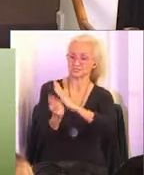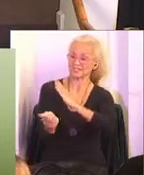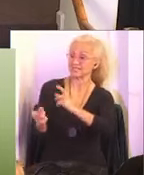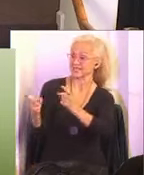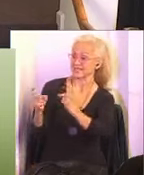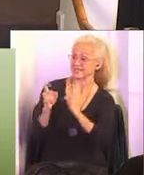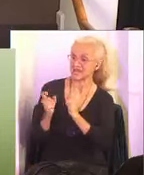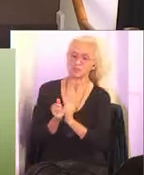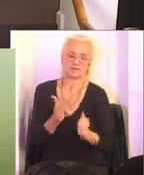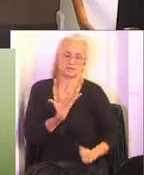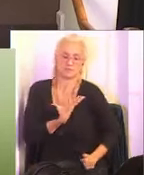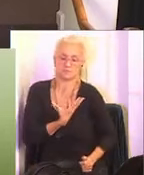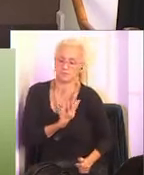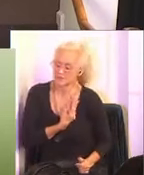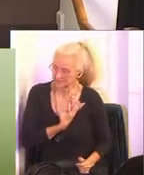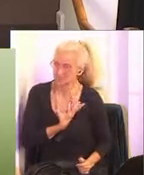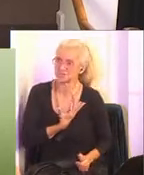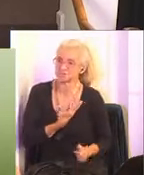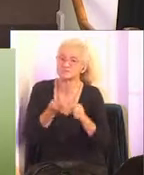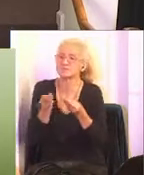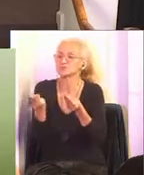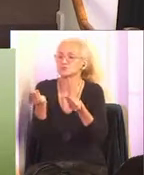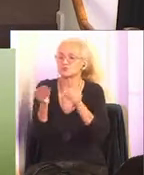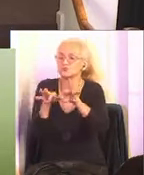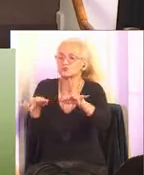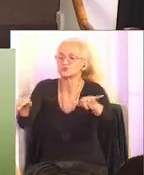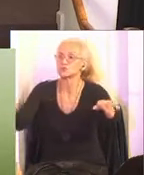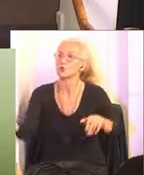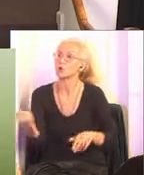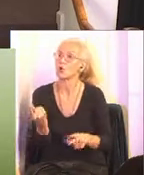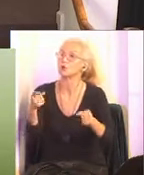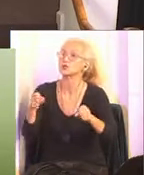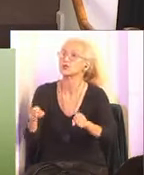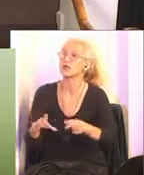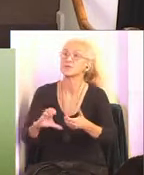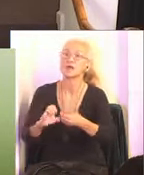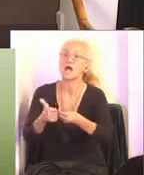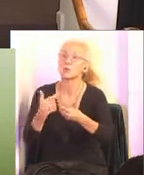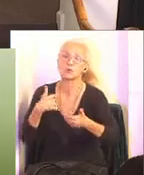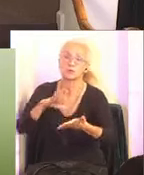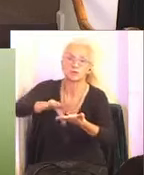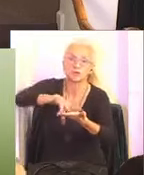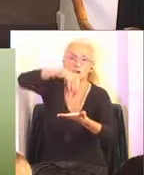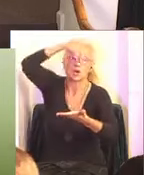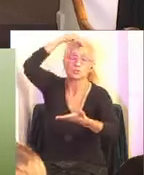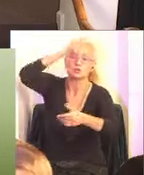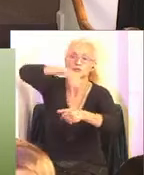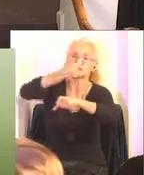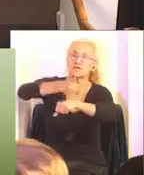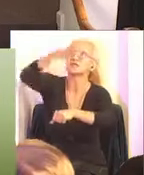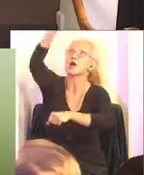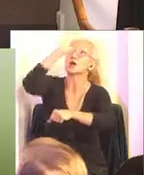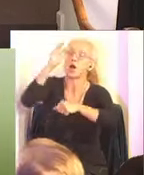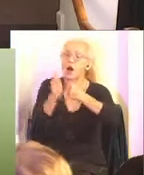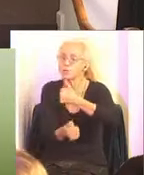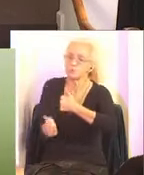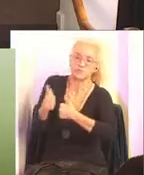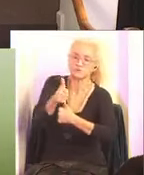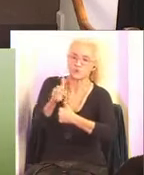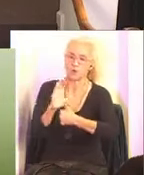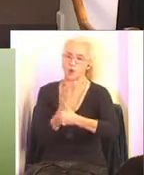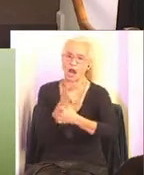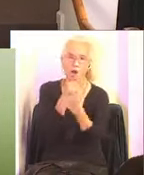with compassion. This can only happen when we learn to place God before our